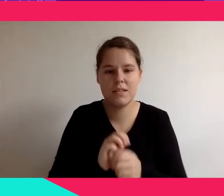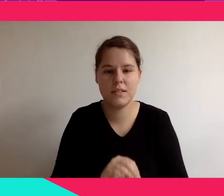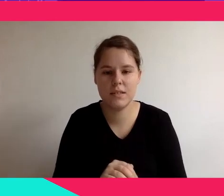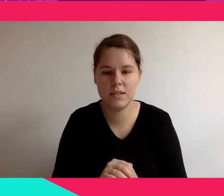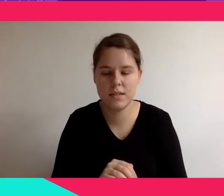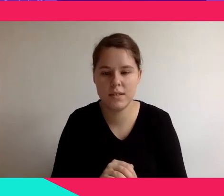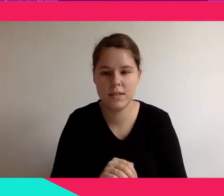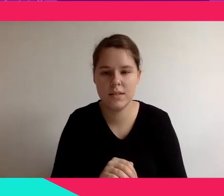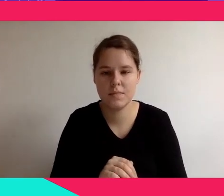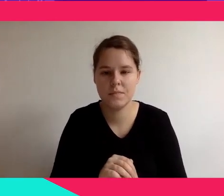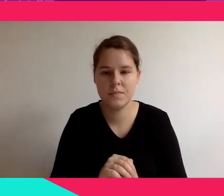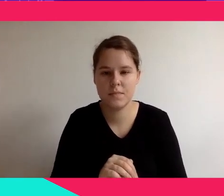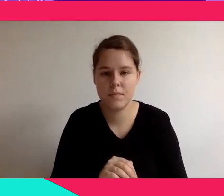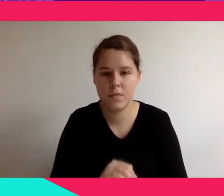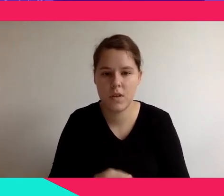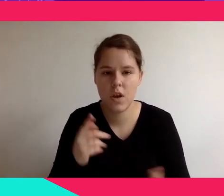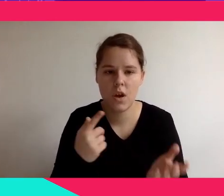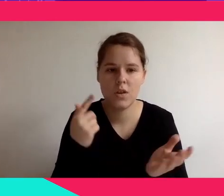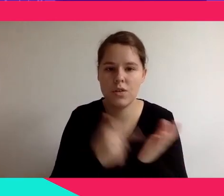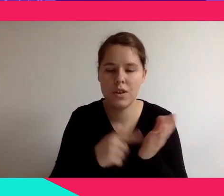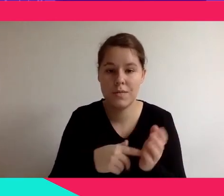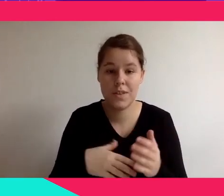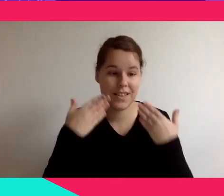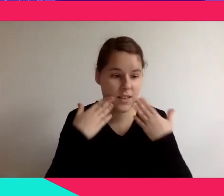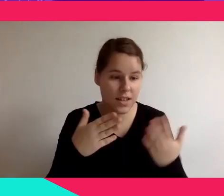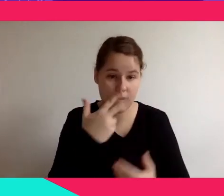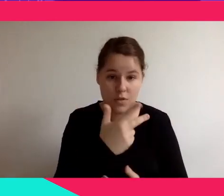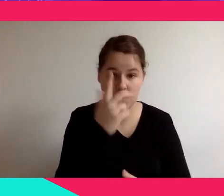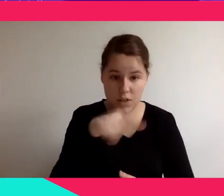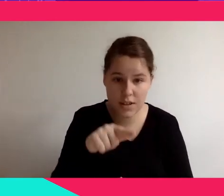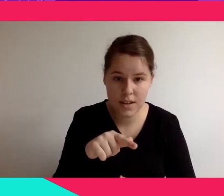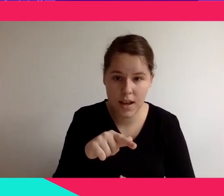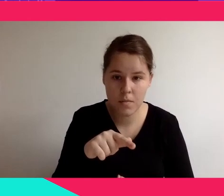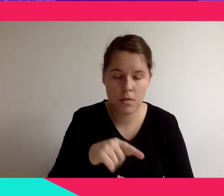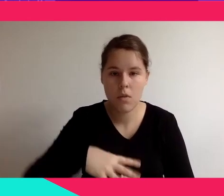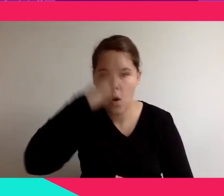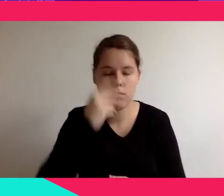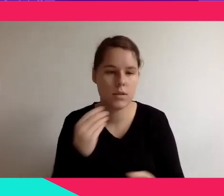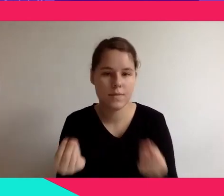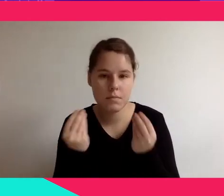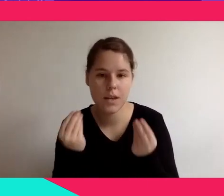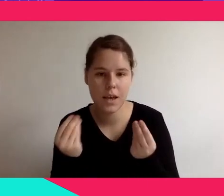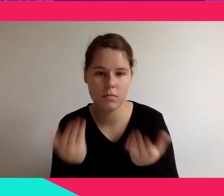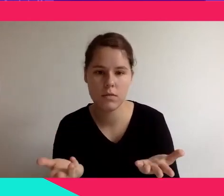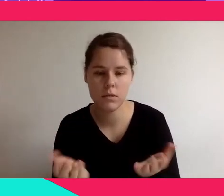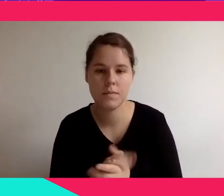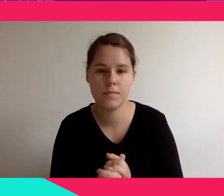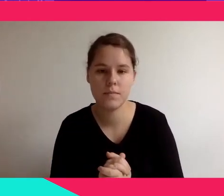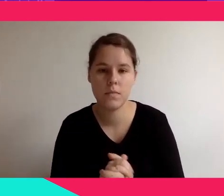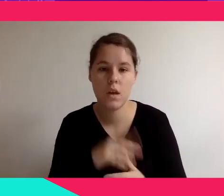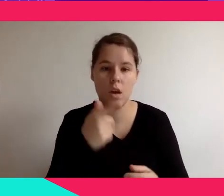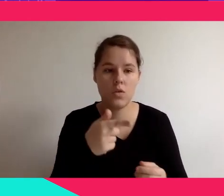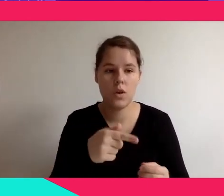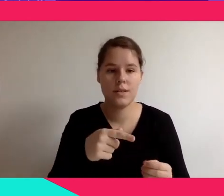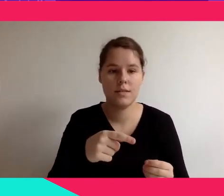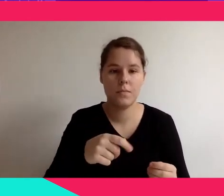it's fascinating to see that these old plaster casts all of a sudden gain a new attraction to the right